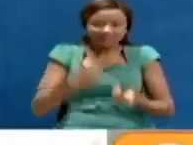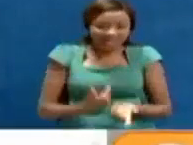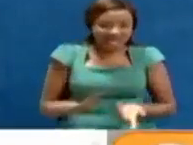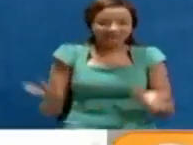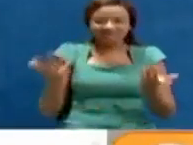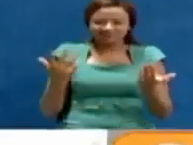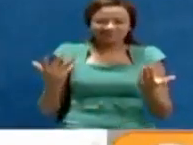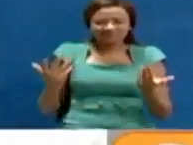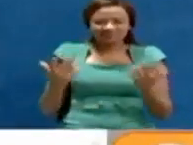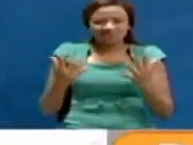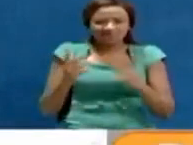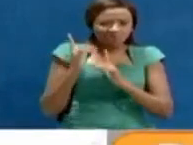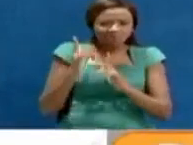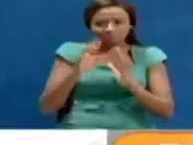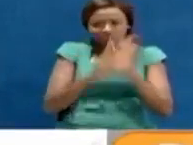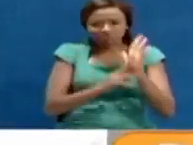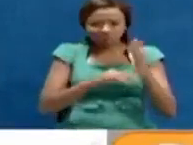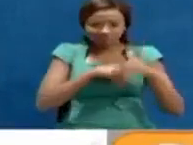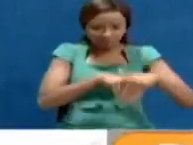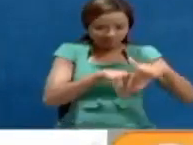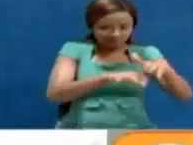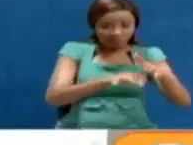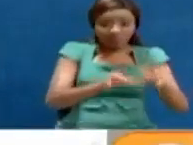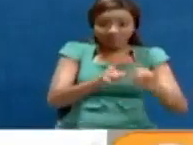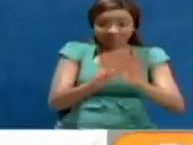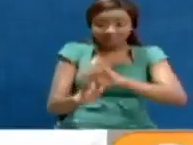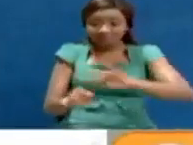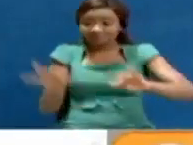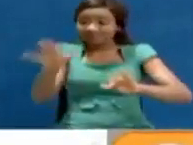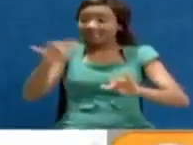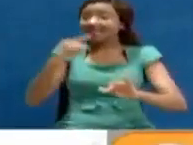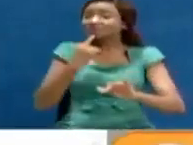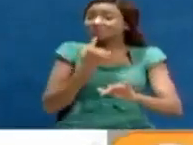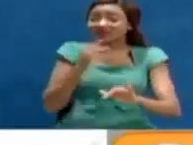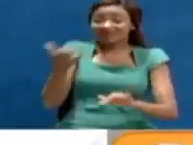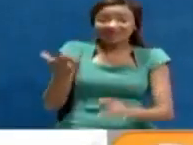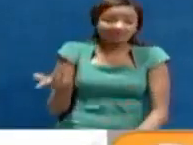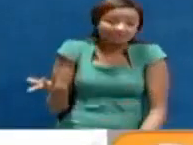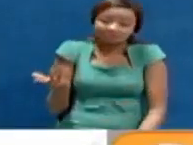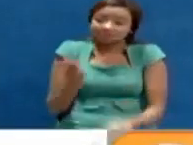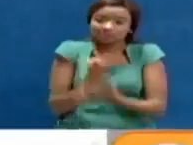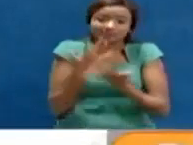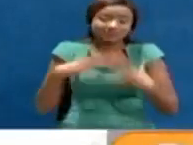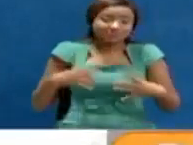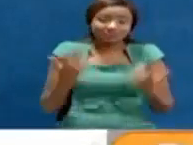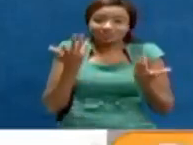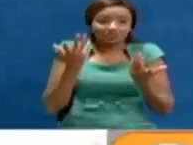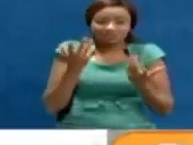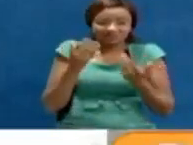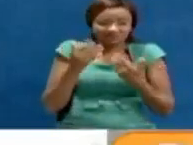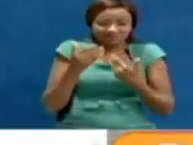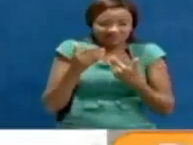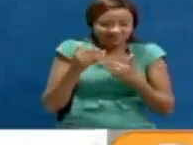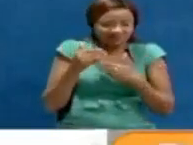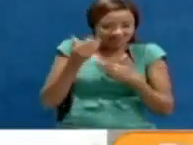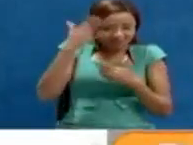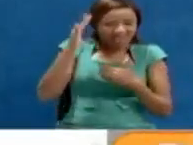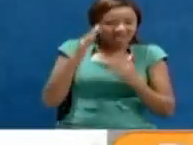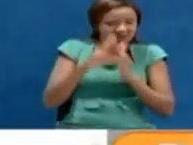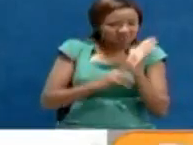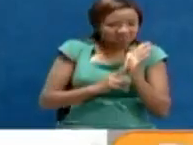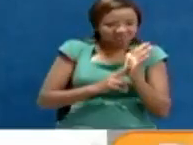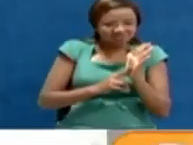the border of Kenya and Uganda, residents appear oblivious to the changes visited by the novel coronavirus.